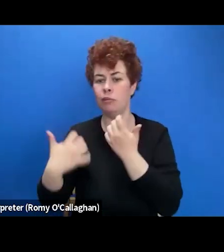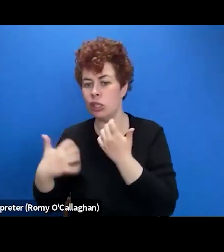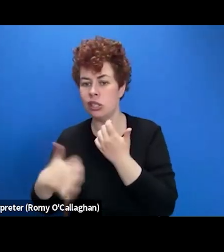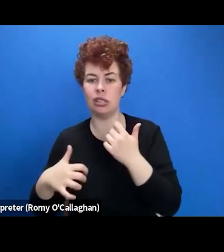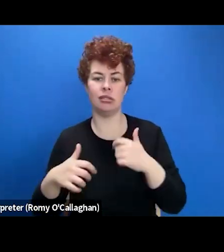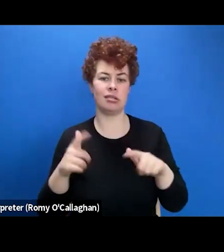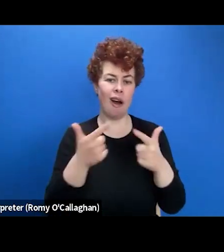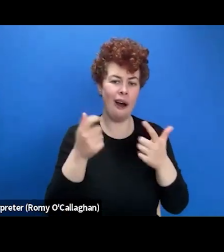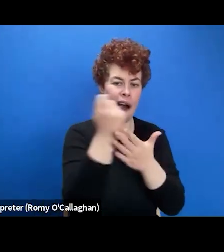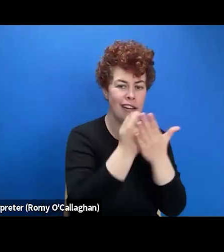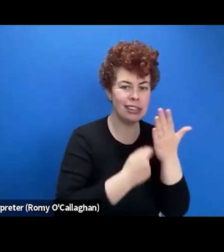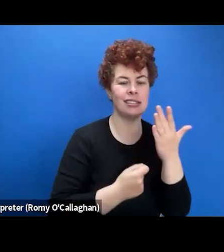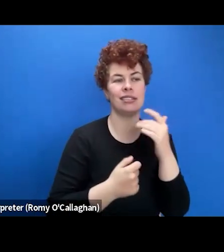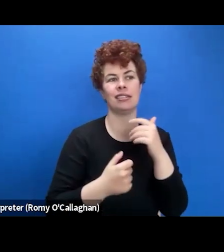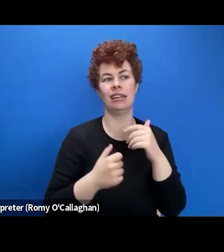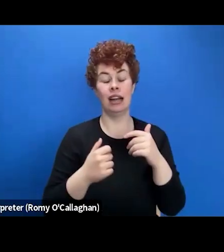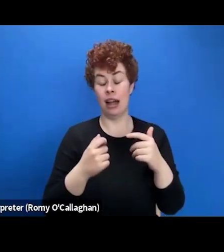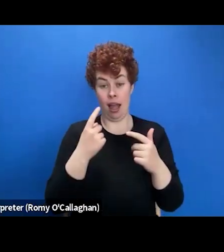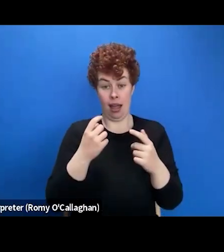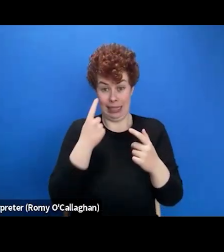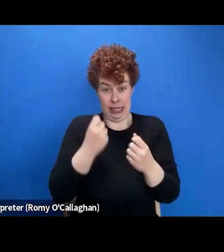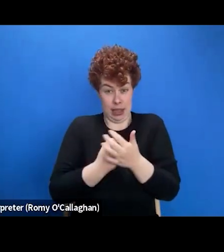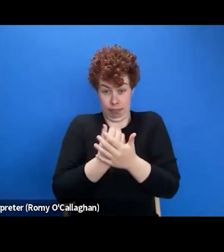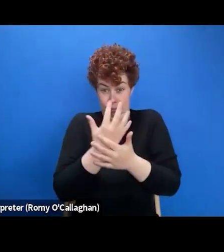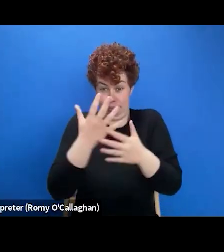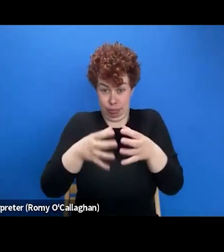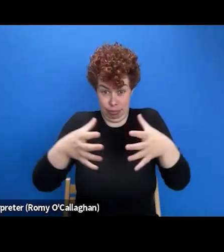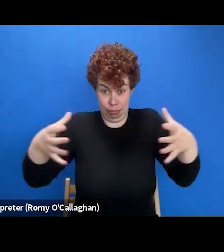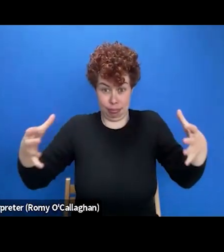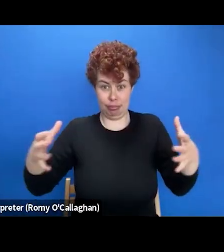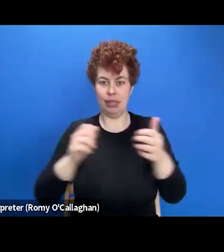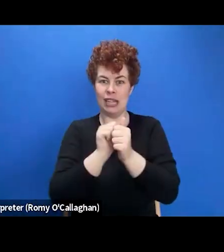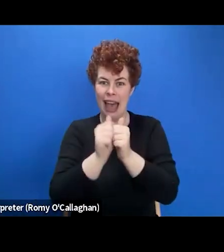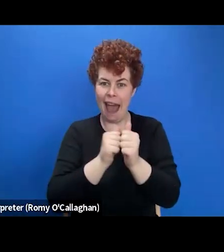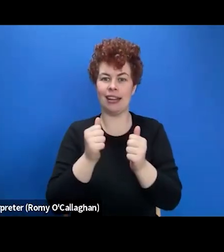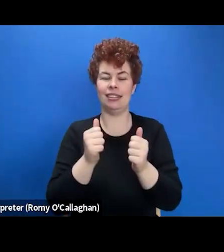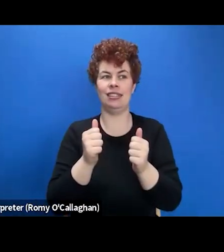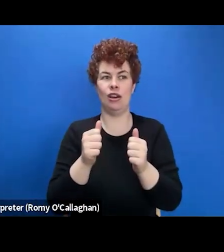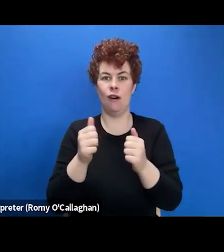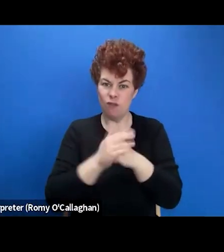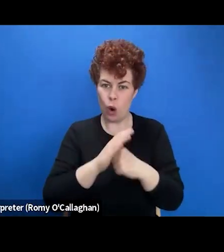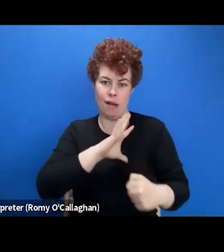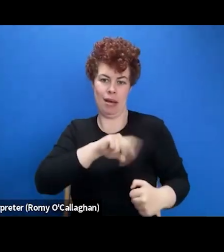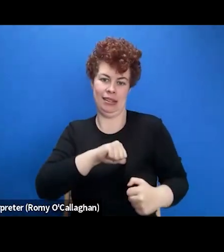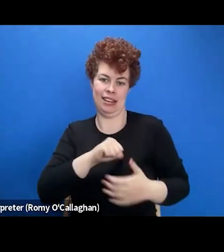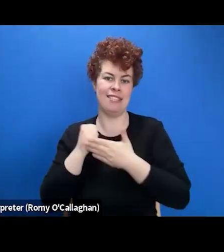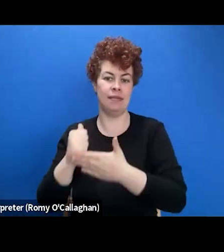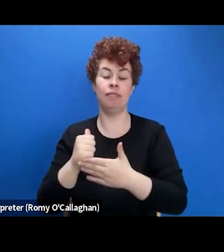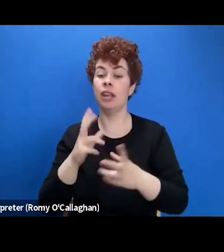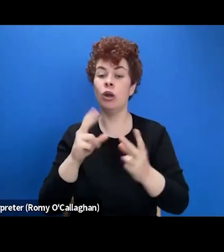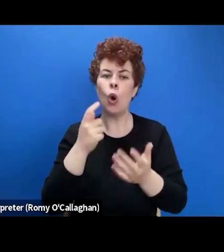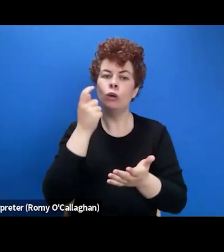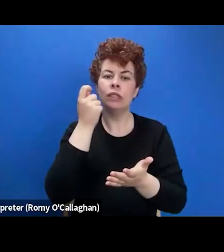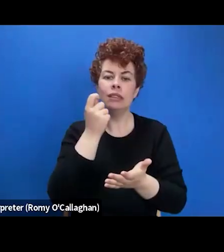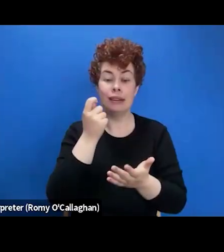artists. So there's just been this incredible flourishing and a really active Palestine solidarity group that there isn't time to